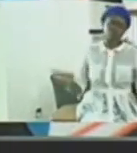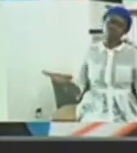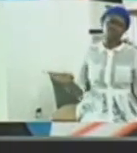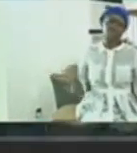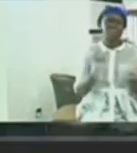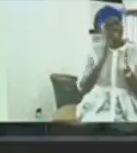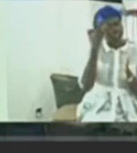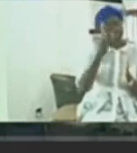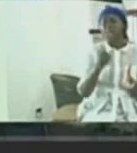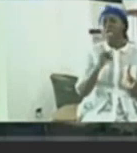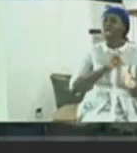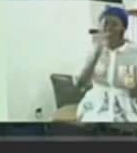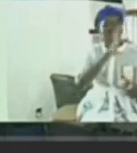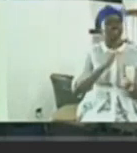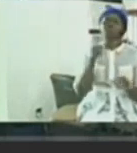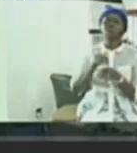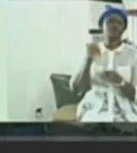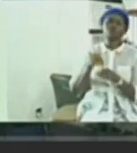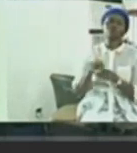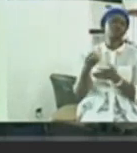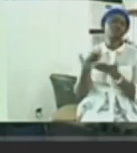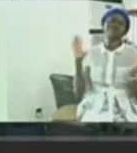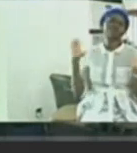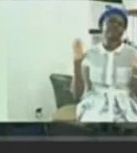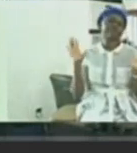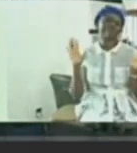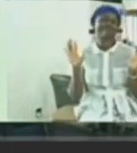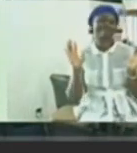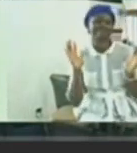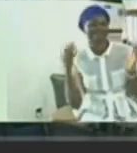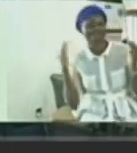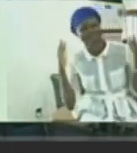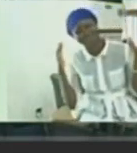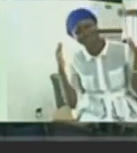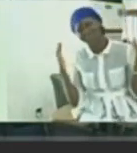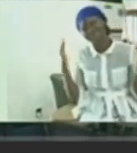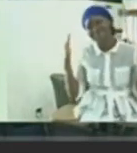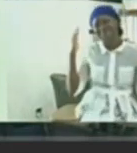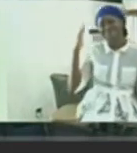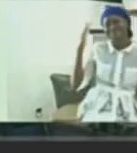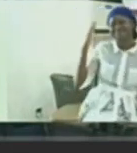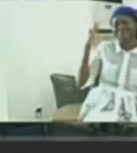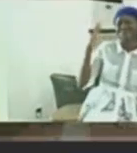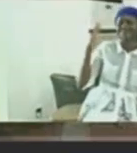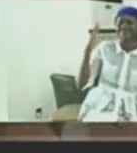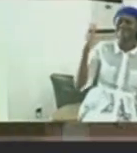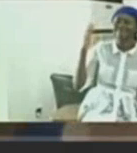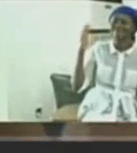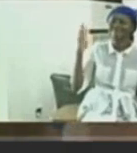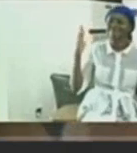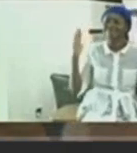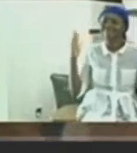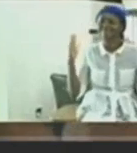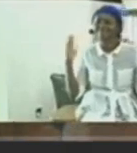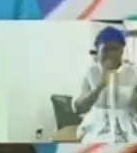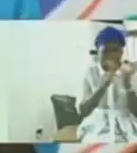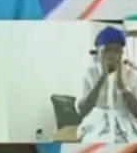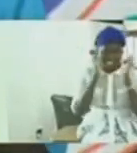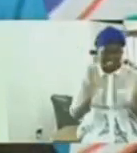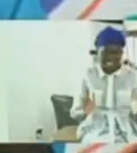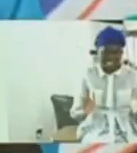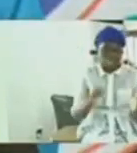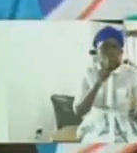involve themselves in the coming elections by voting for their preferred candidate instead of always complaining about the economy of the